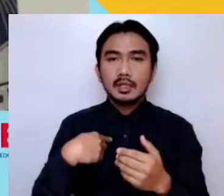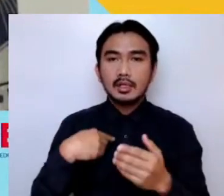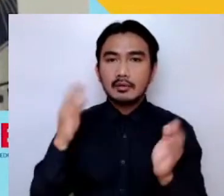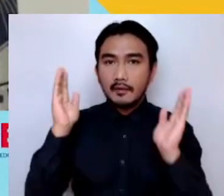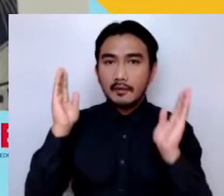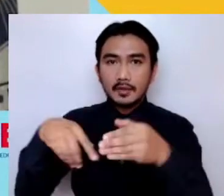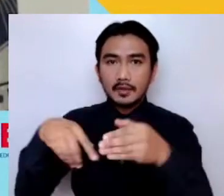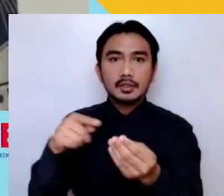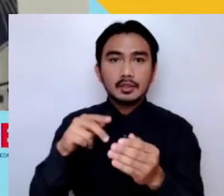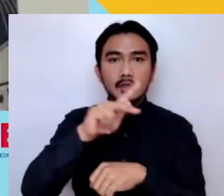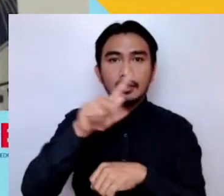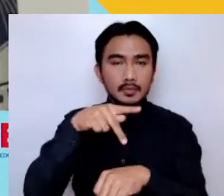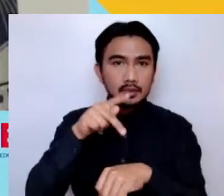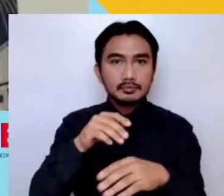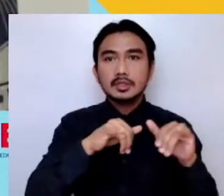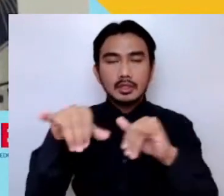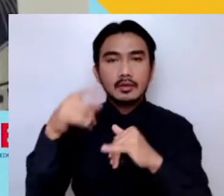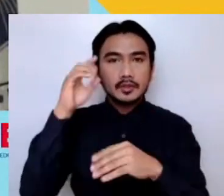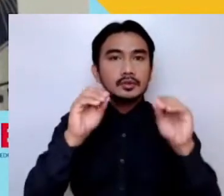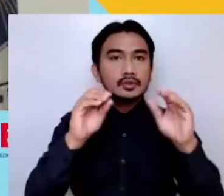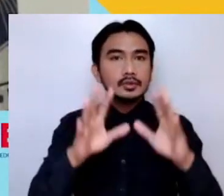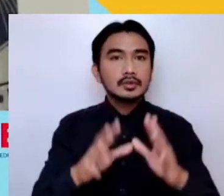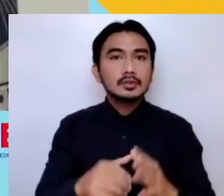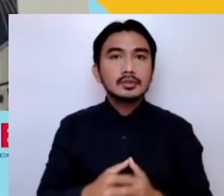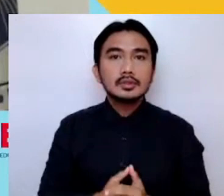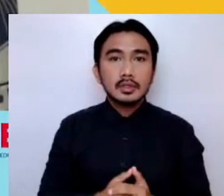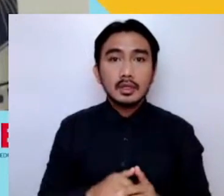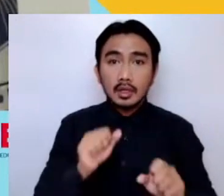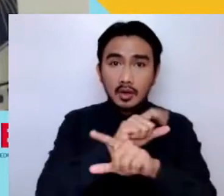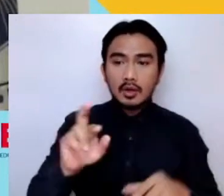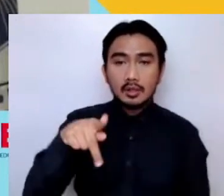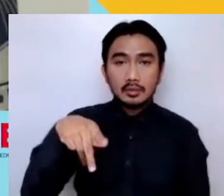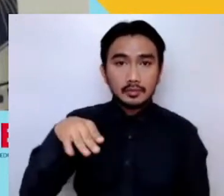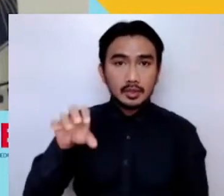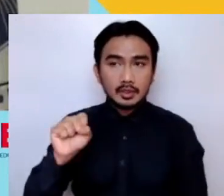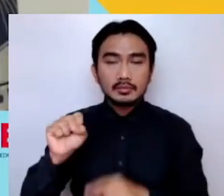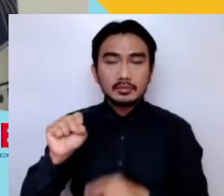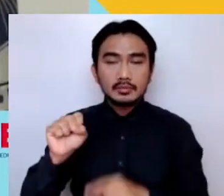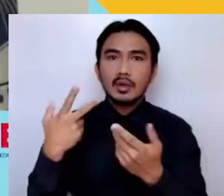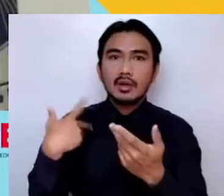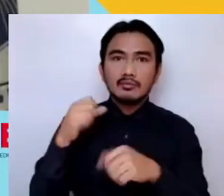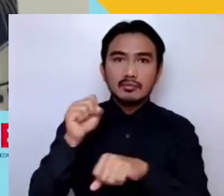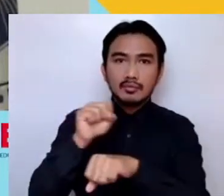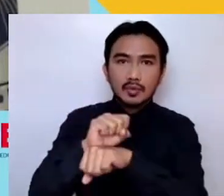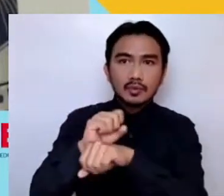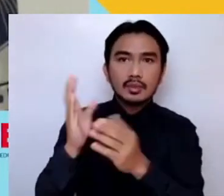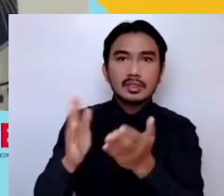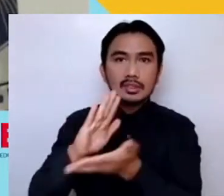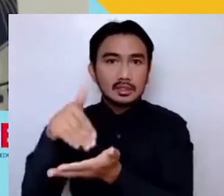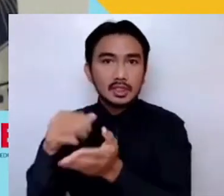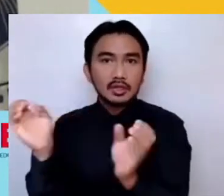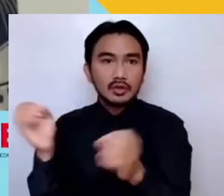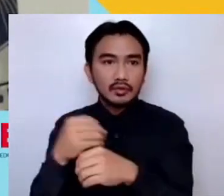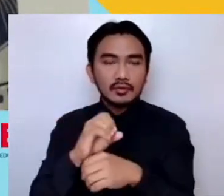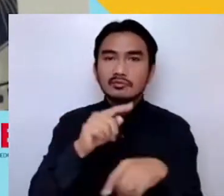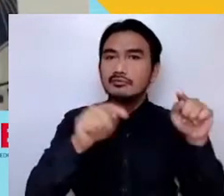teachers. And to all of our RPMS focals, whether you are at the central office, the regional office, or division